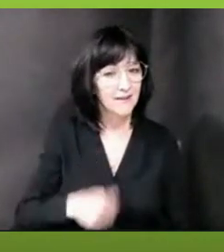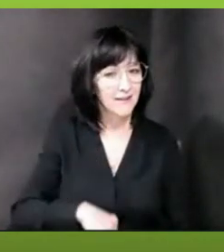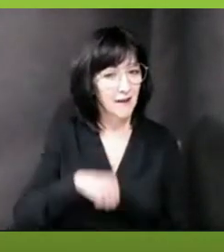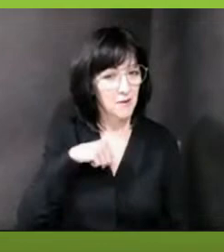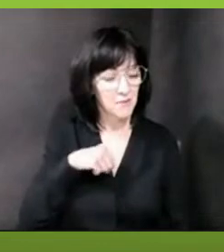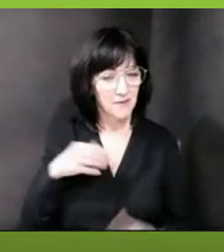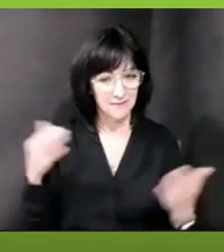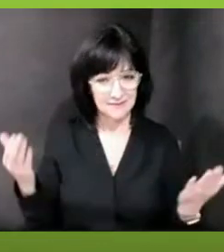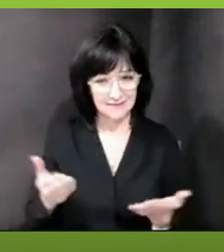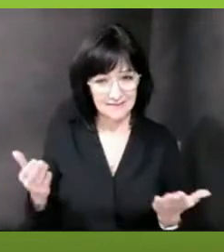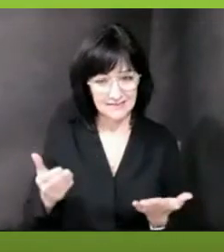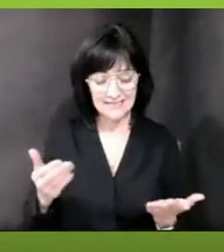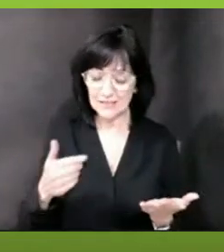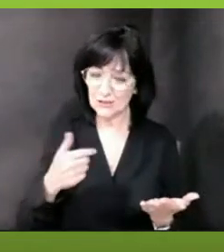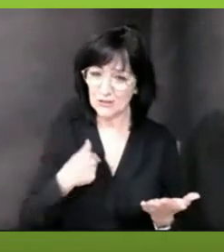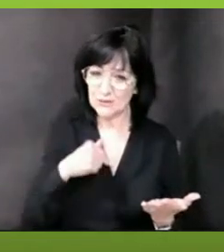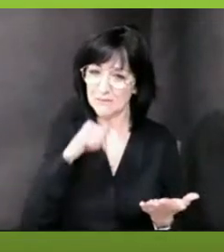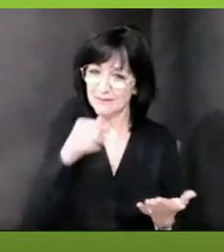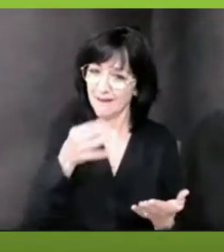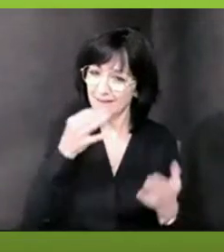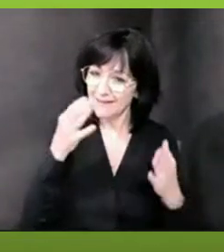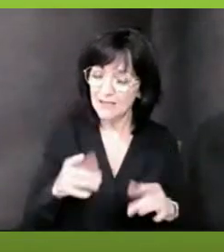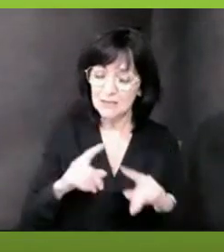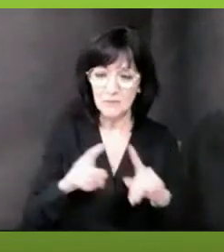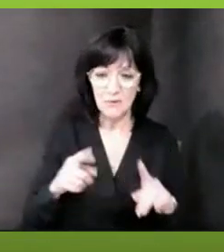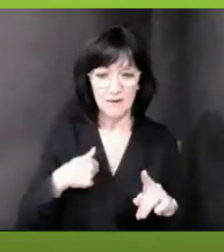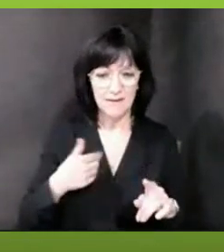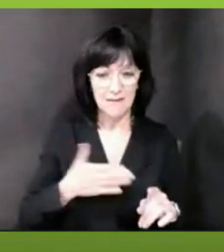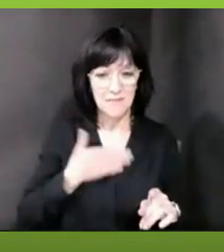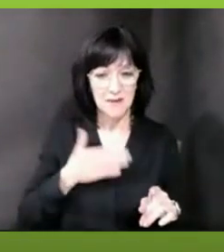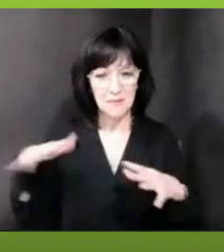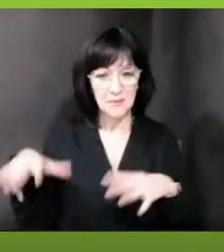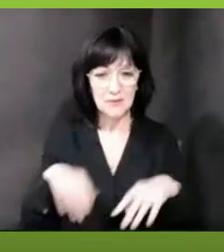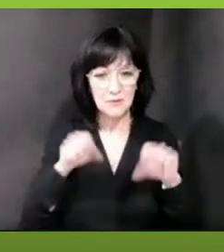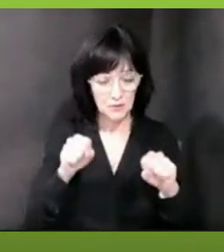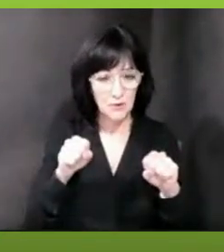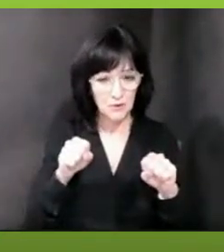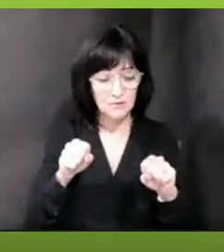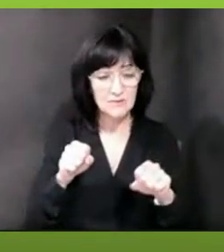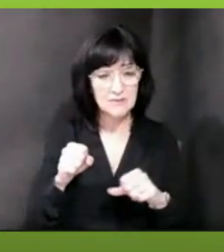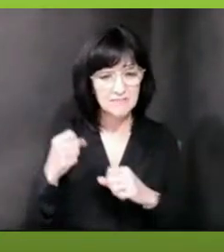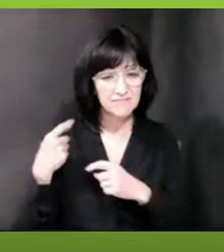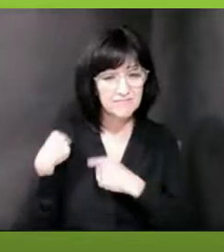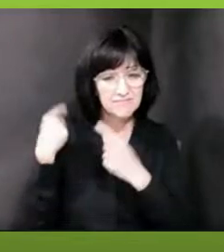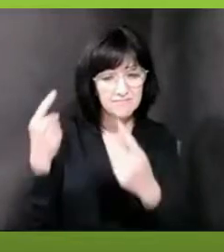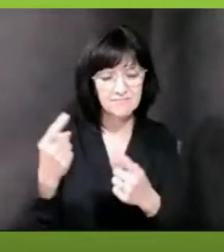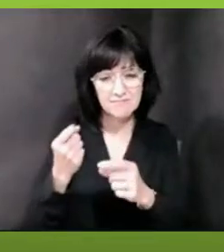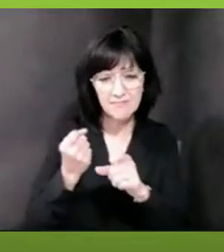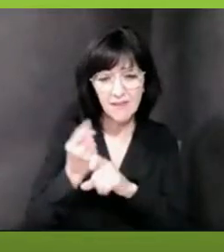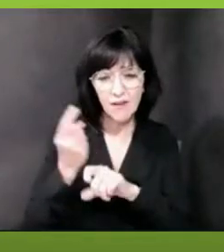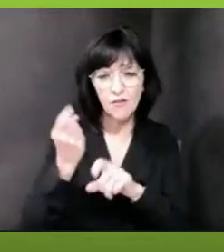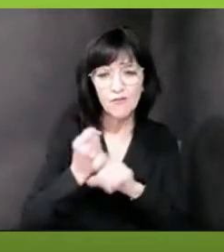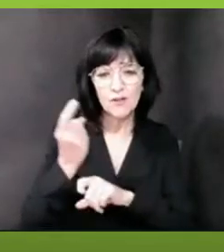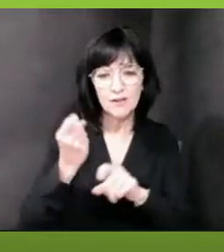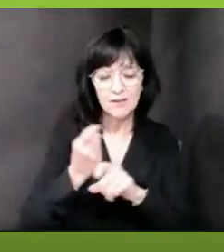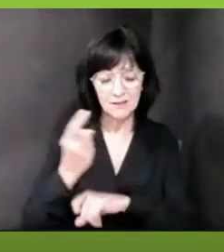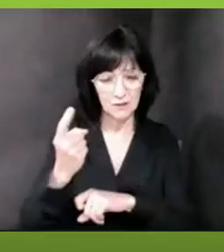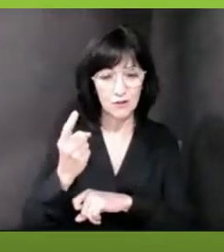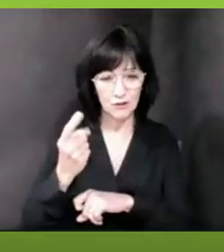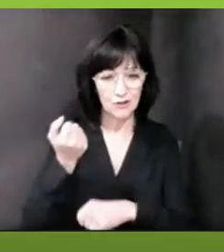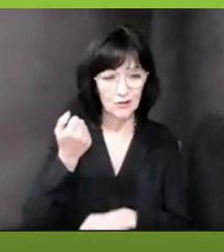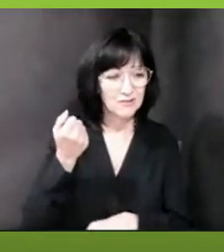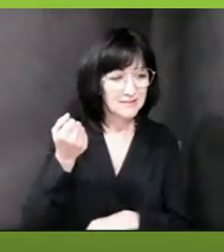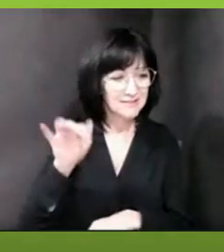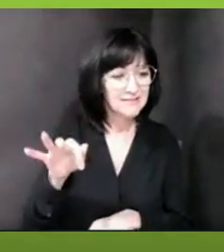non-expert along with our panel of professionals. Every year since 1949, Mental Health Awareness Month has been observed in